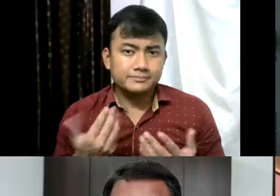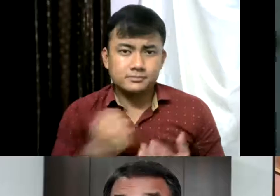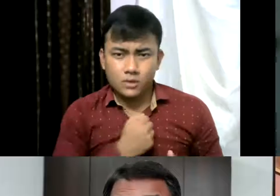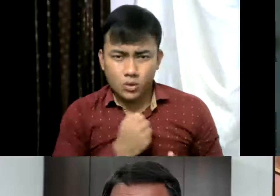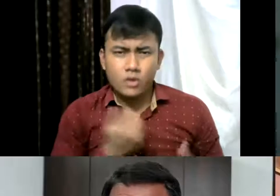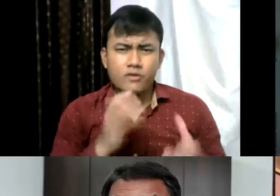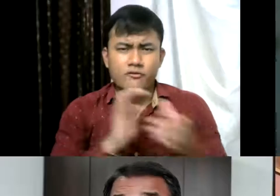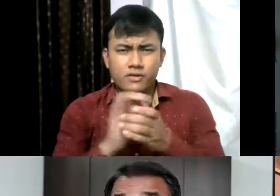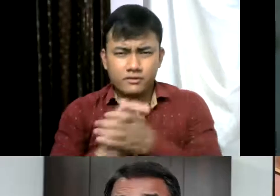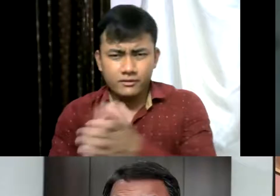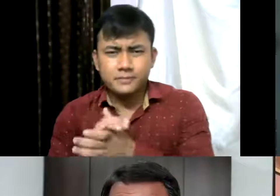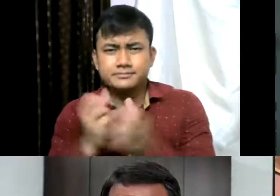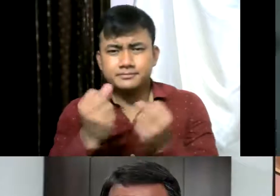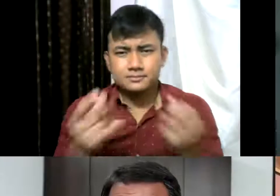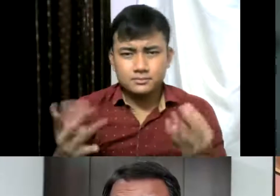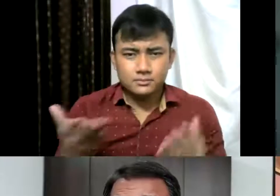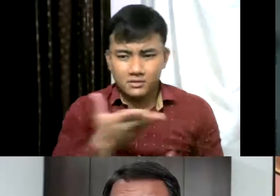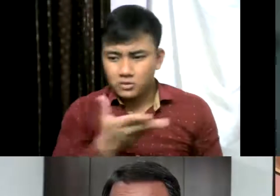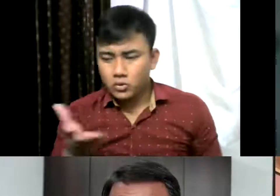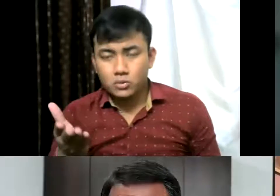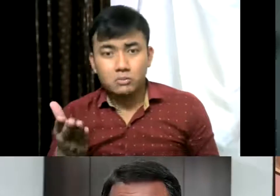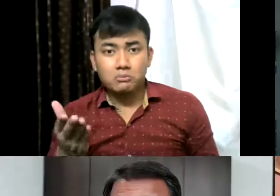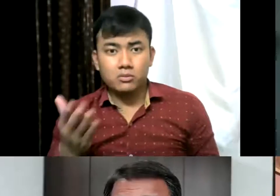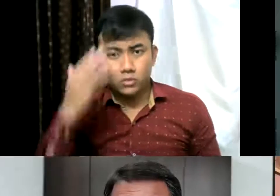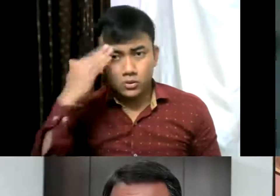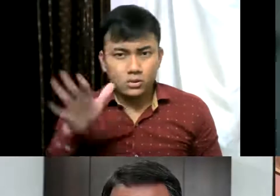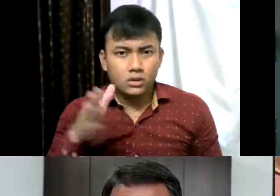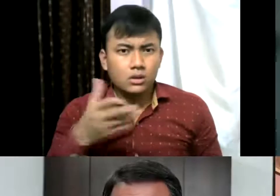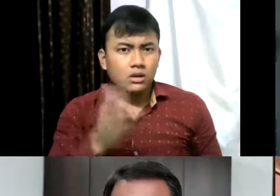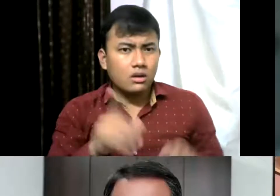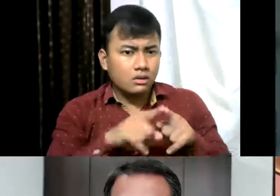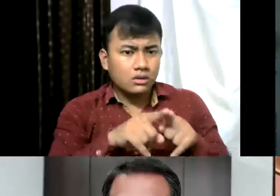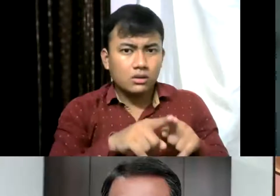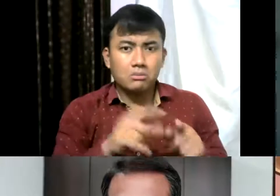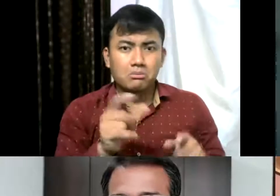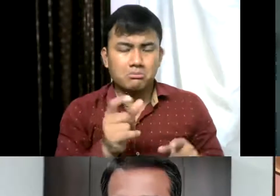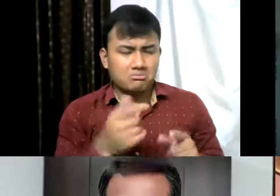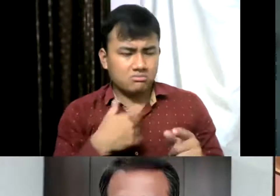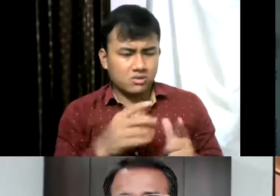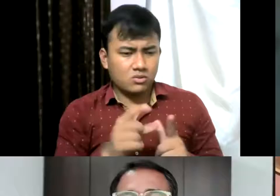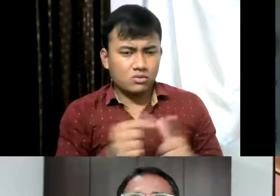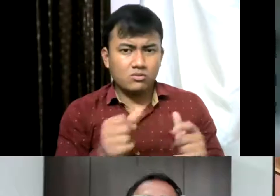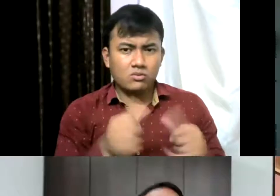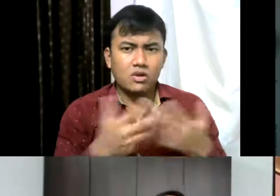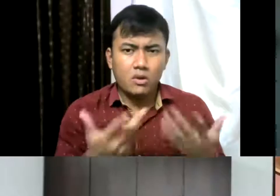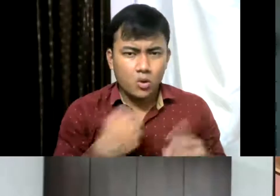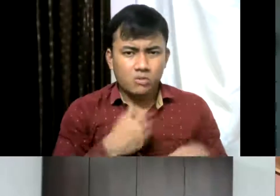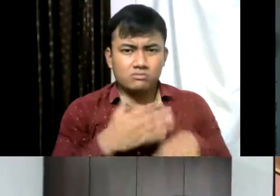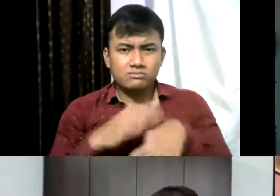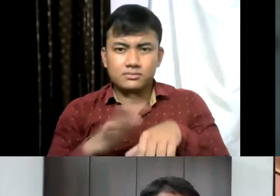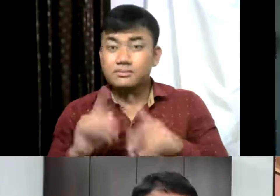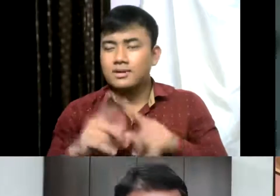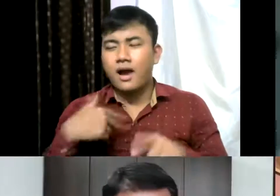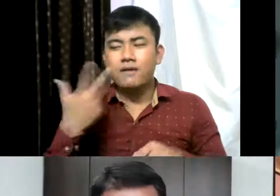struggling. They're like, what is this? I don't understand how to handle this. I'm like, but wait, I have 10 years of experience here. Let me tell you some